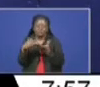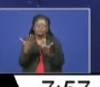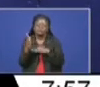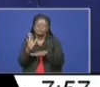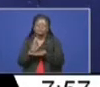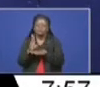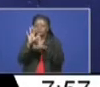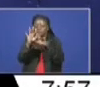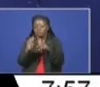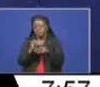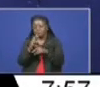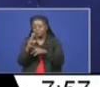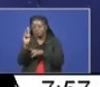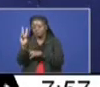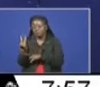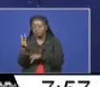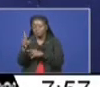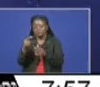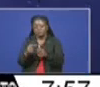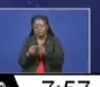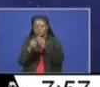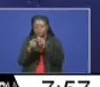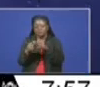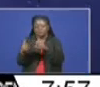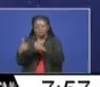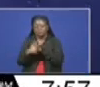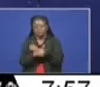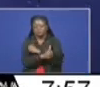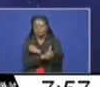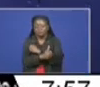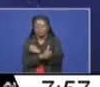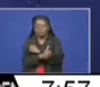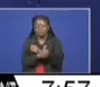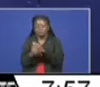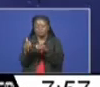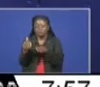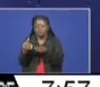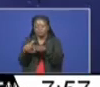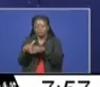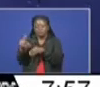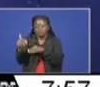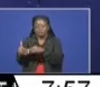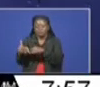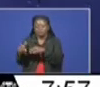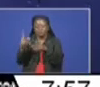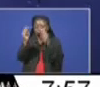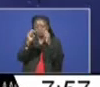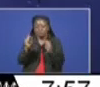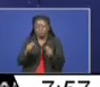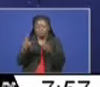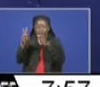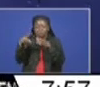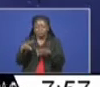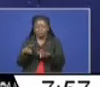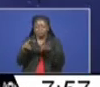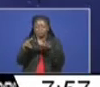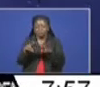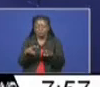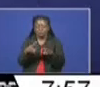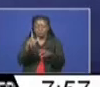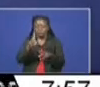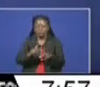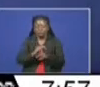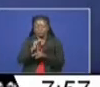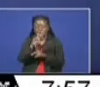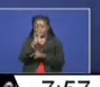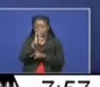a shower or 2 in spots, particularly along the axis of that tropical wave, which is moving towards the west. Low temperature getting down to 78